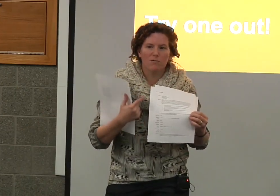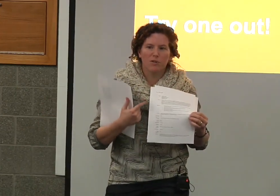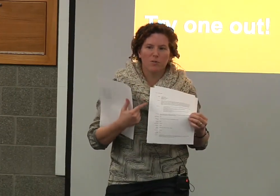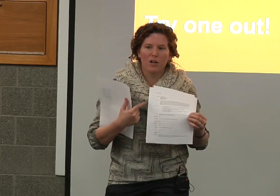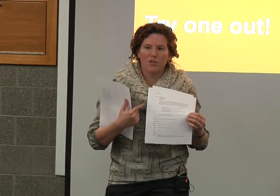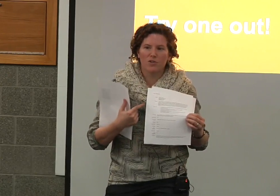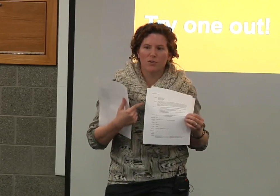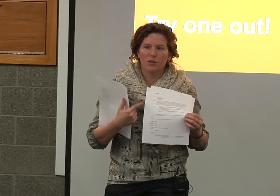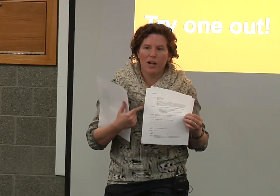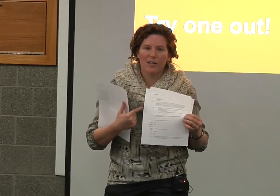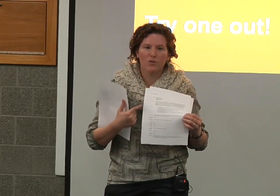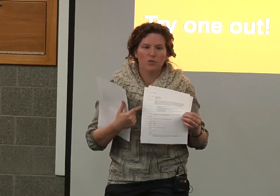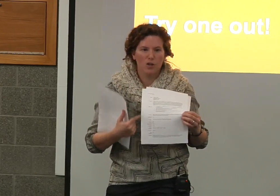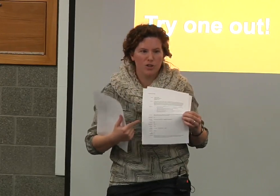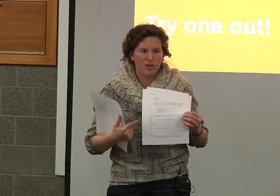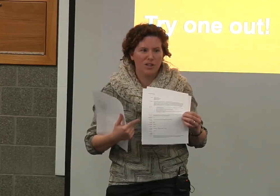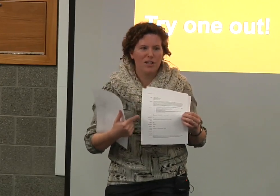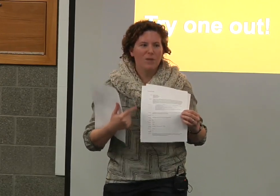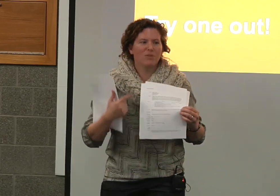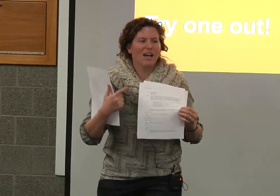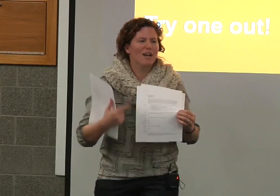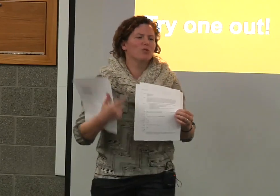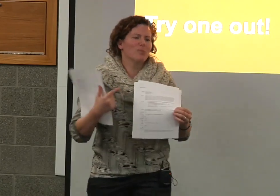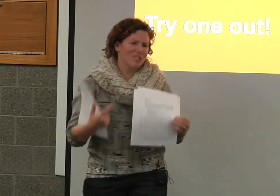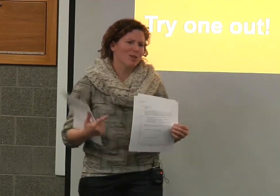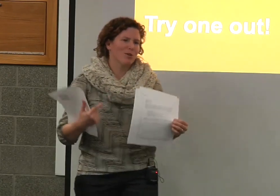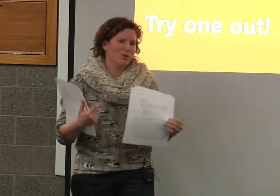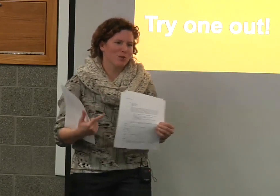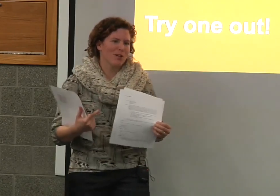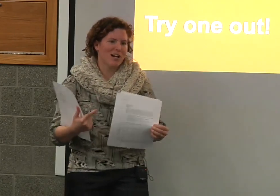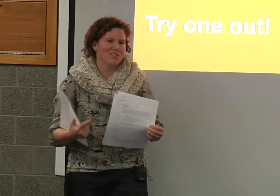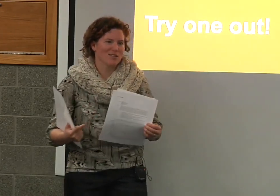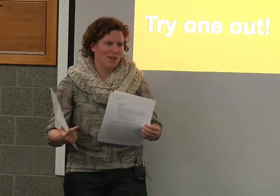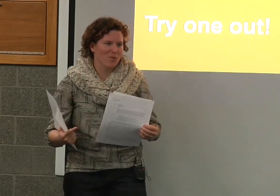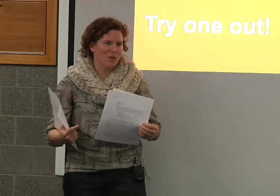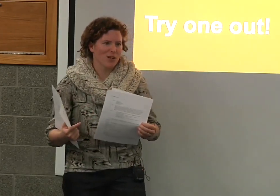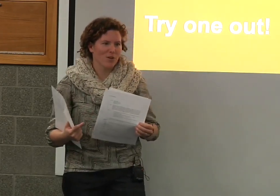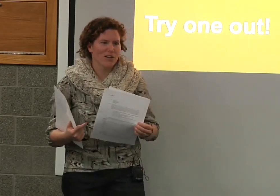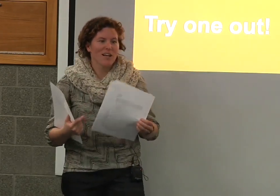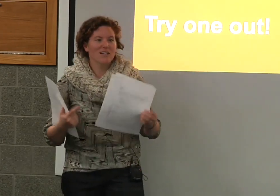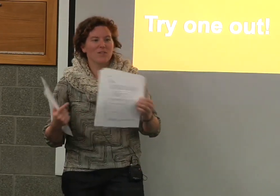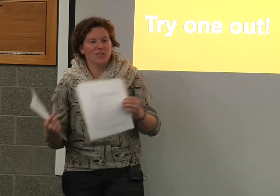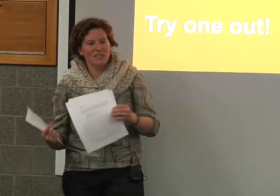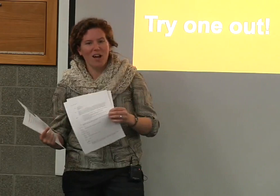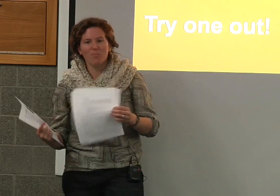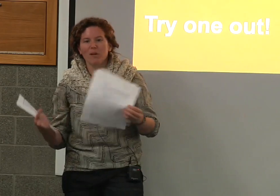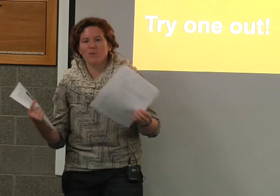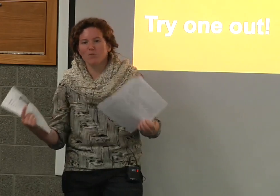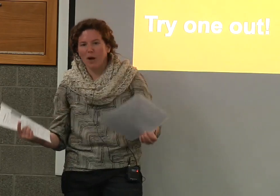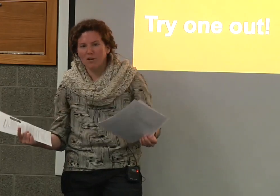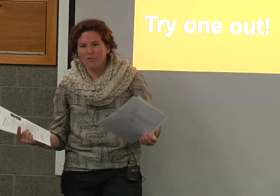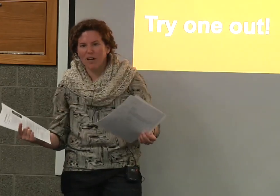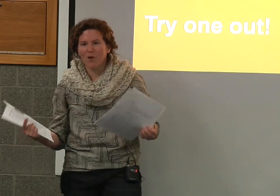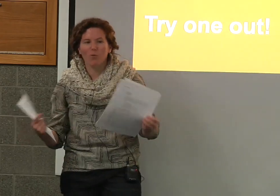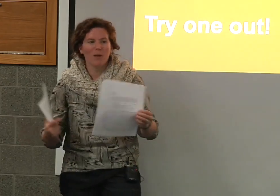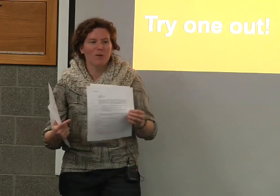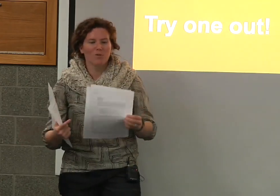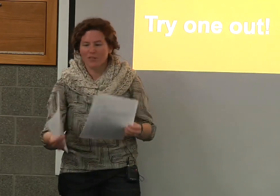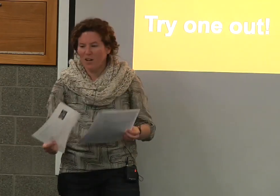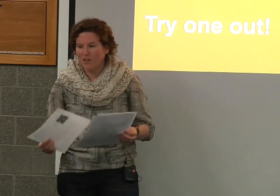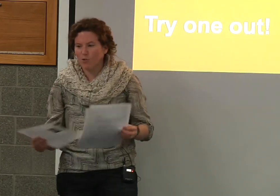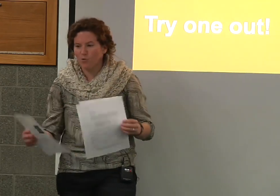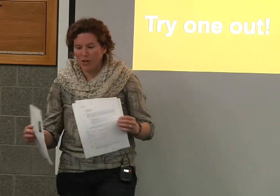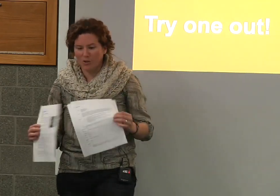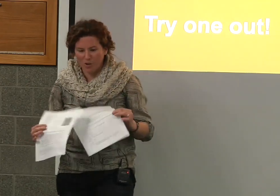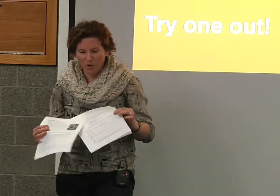work through whether or not it's going to fit with not just your class structure, but the actual material that your class is covering, right? Because if it's not, maybe you modify it